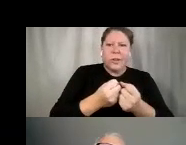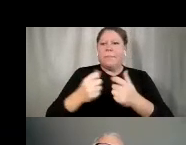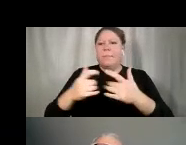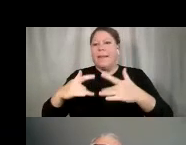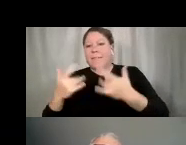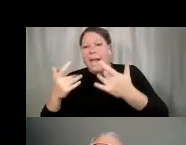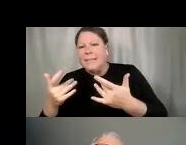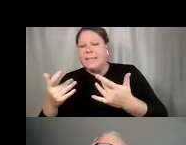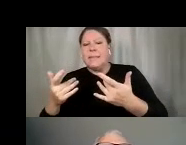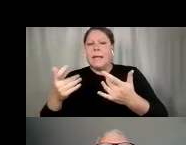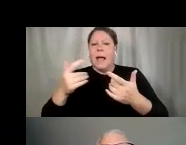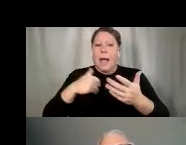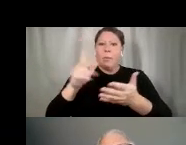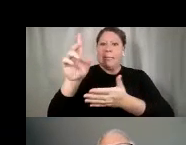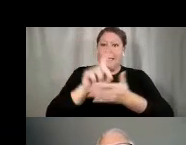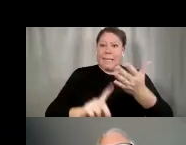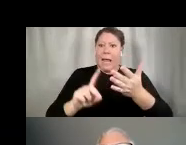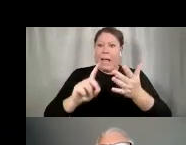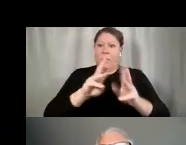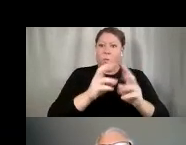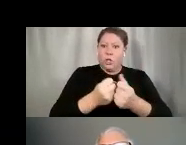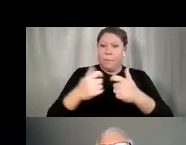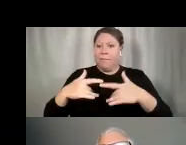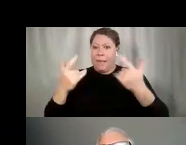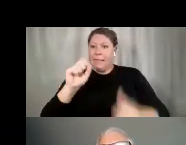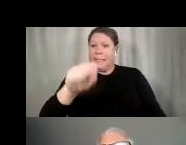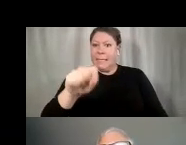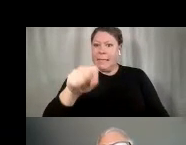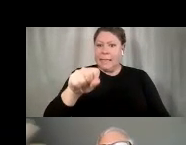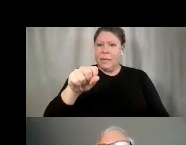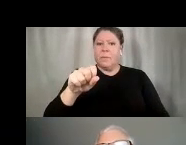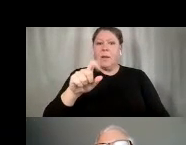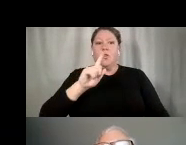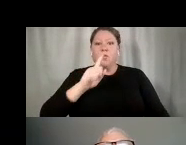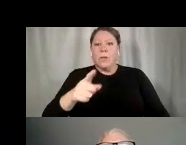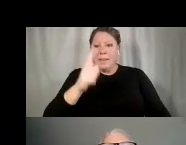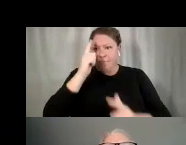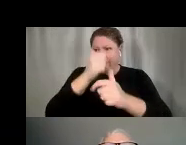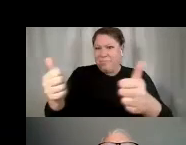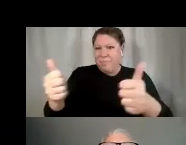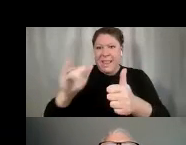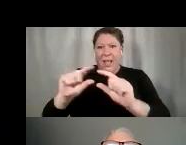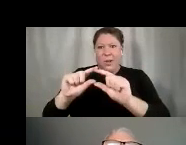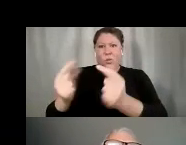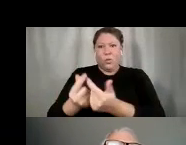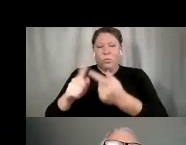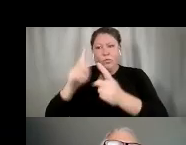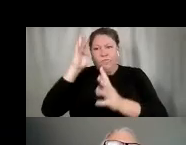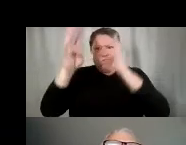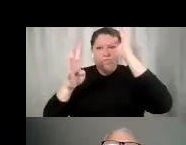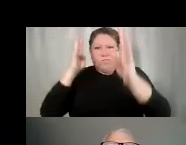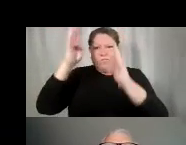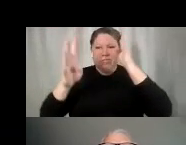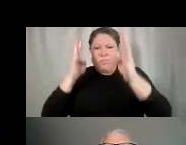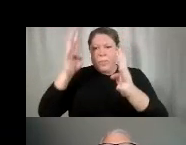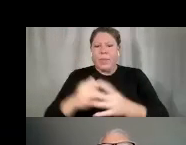design the workshops or events, but it was really up to the people to come up with these creative thinkings. And every time